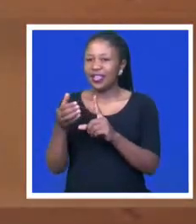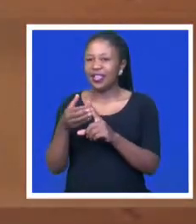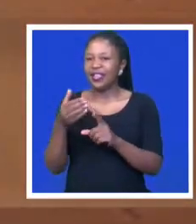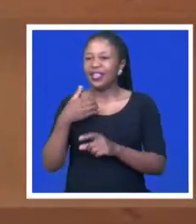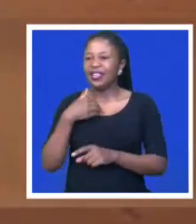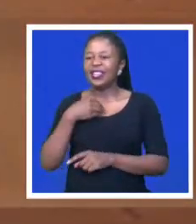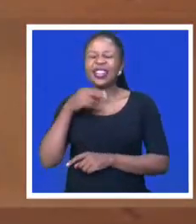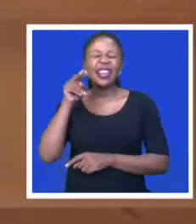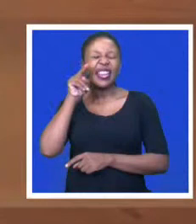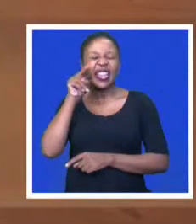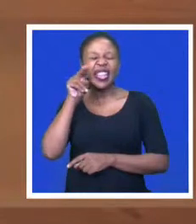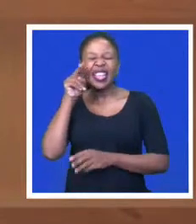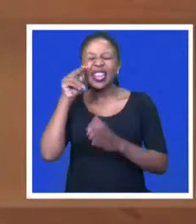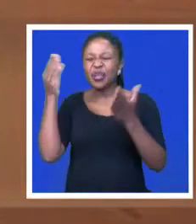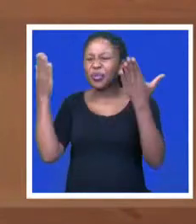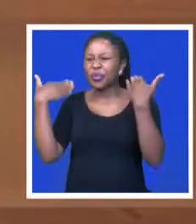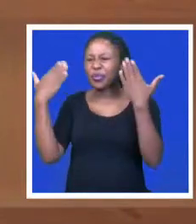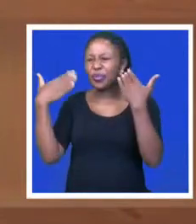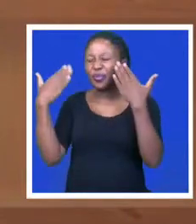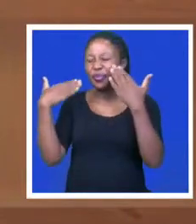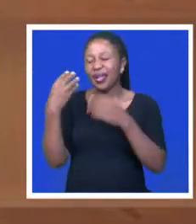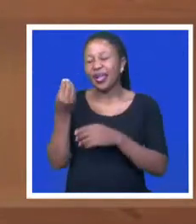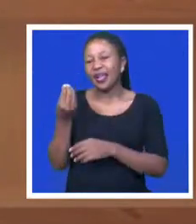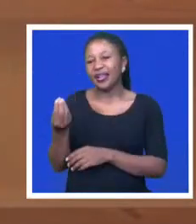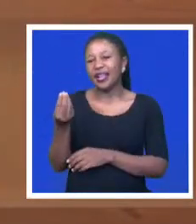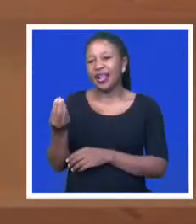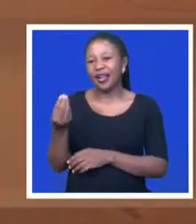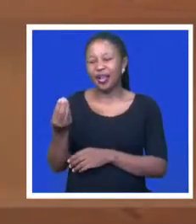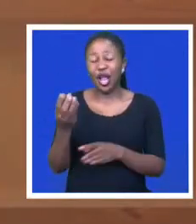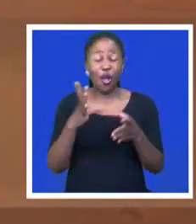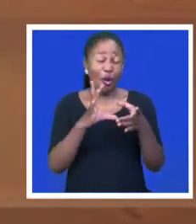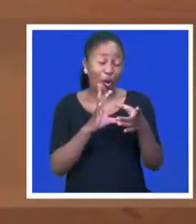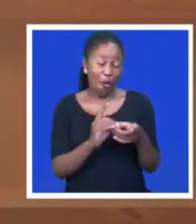a bit of an infomercial break. Viewers at